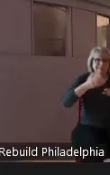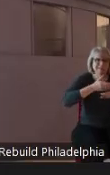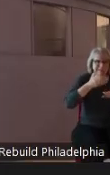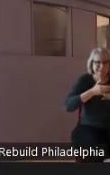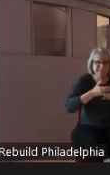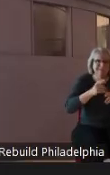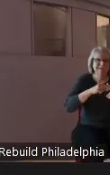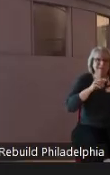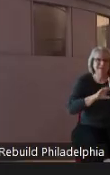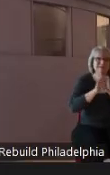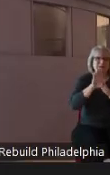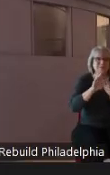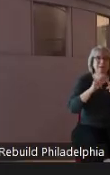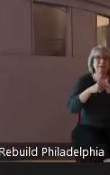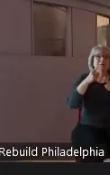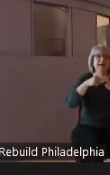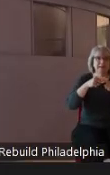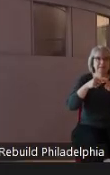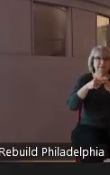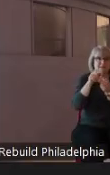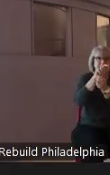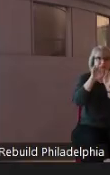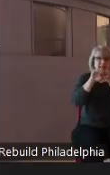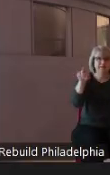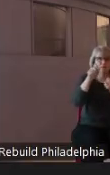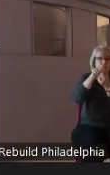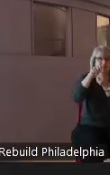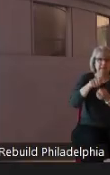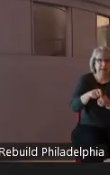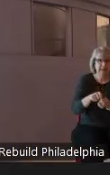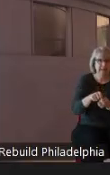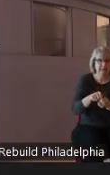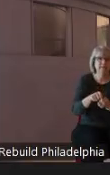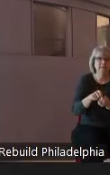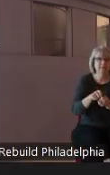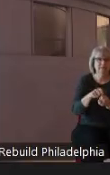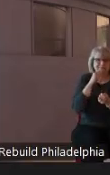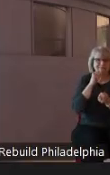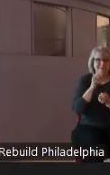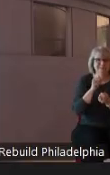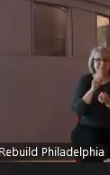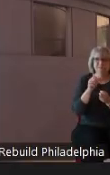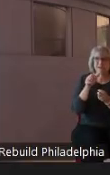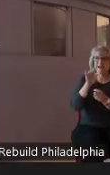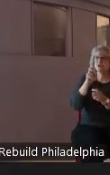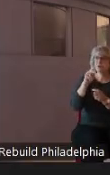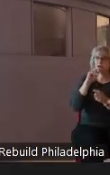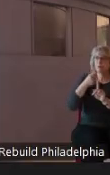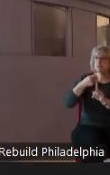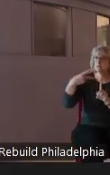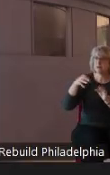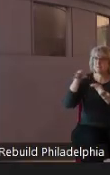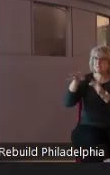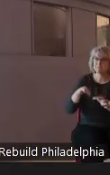in developing the next level of detail, which Adria is going to talk about in just a